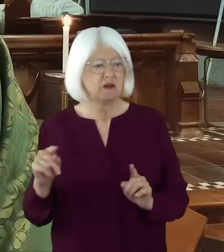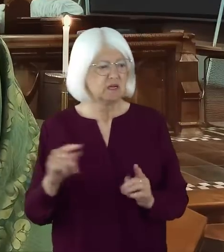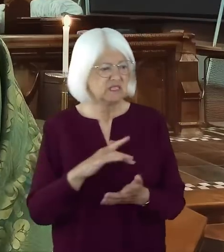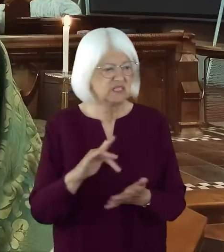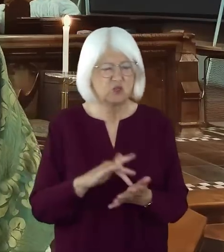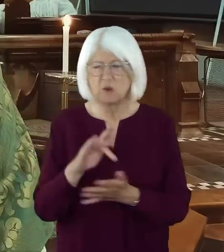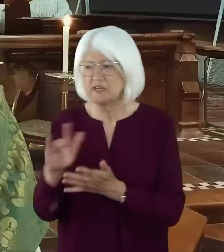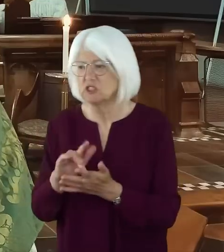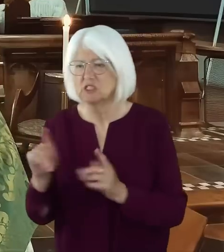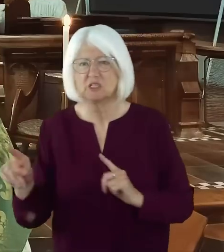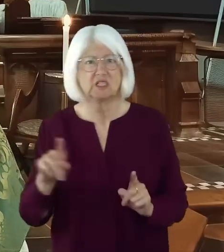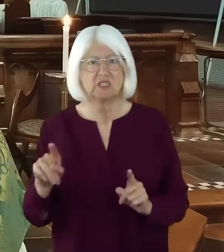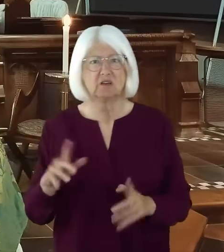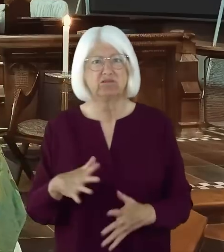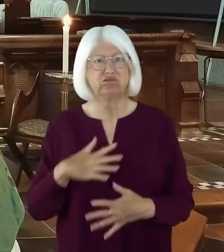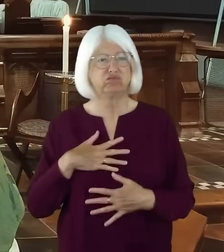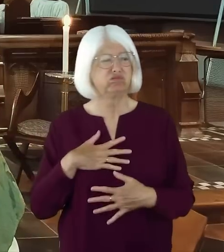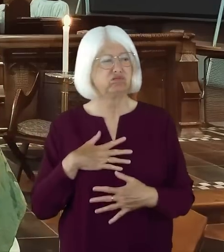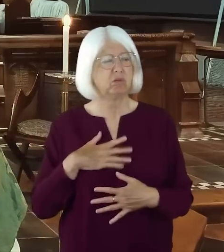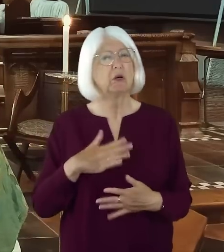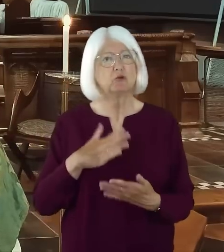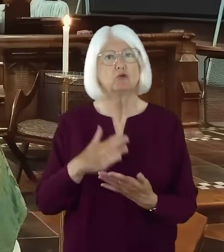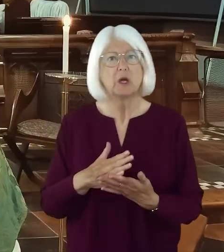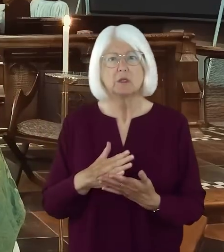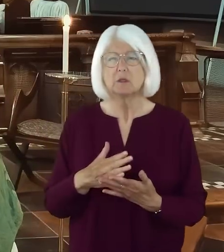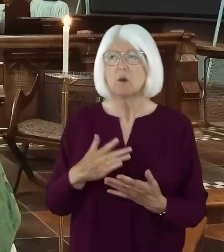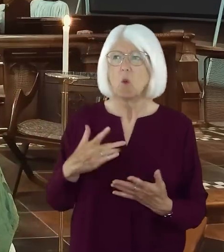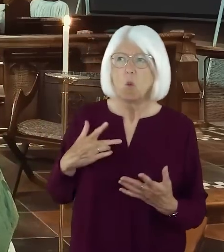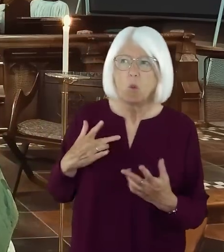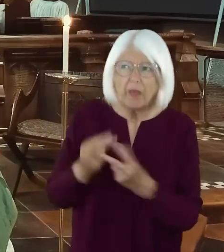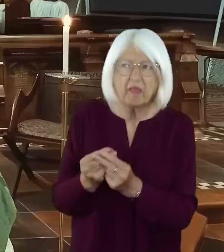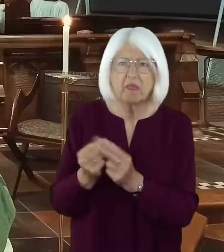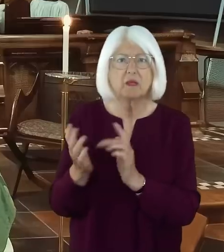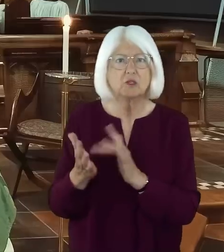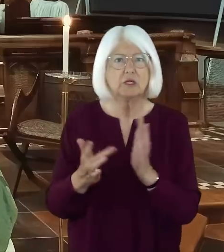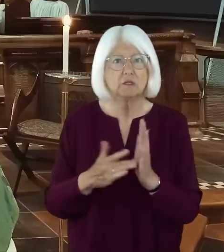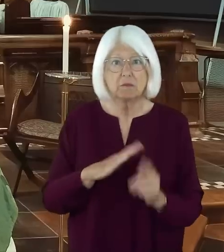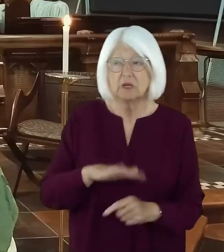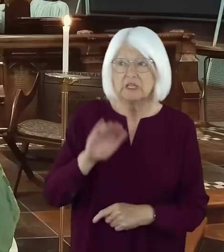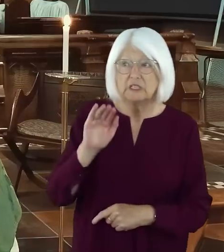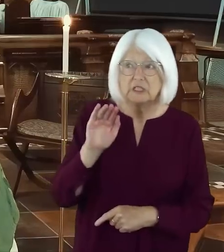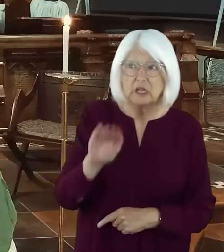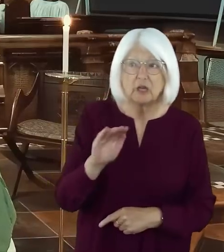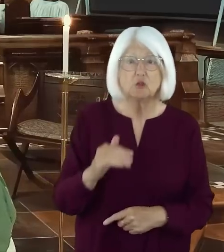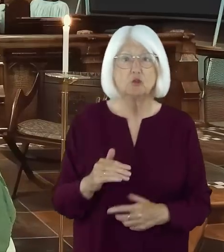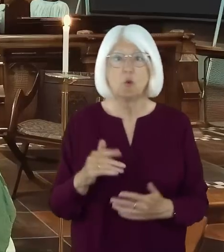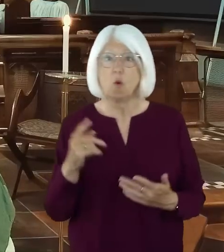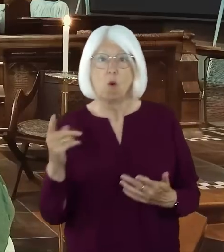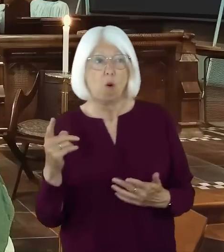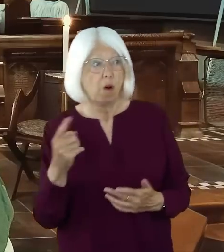find themselves in, trust that by being with Jesus, by touching his